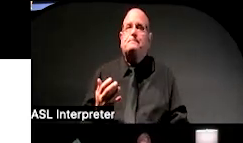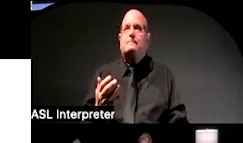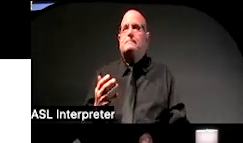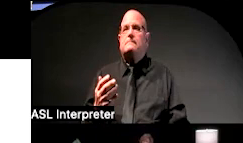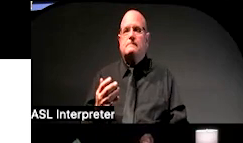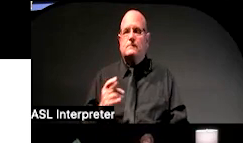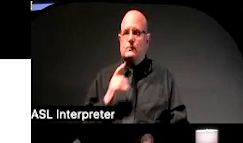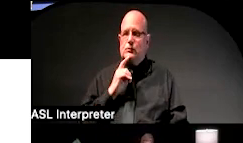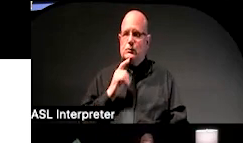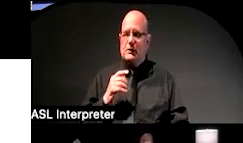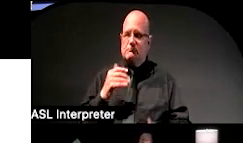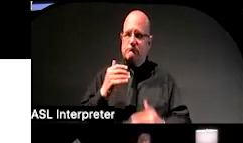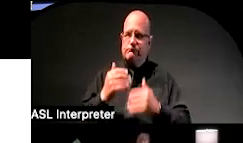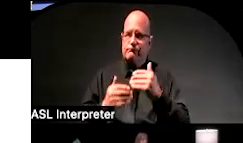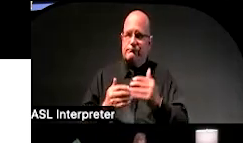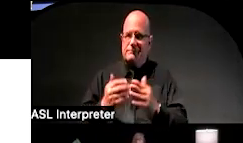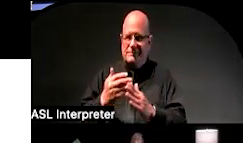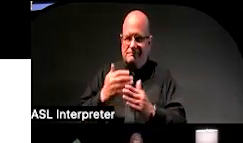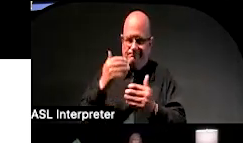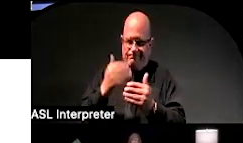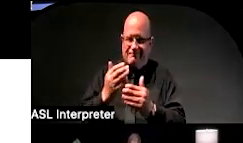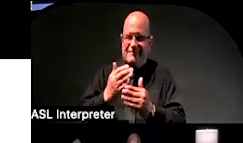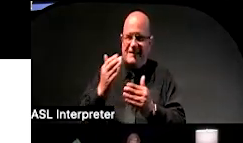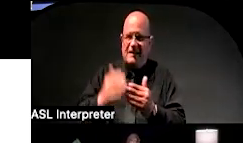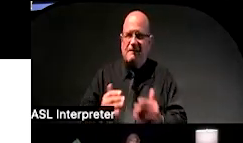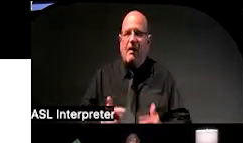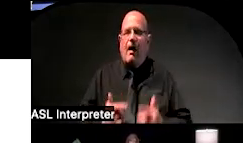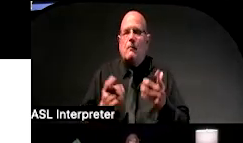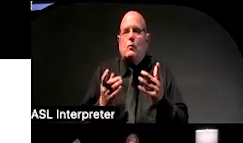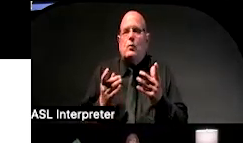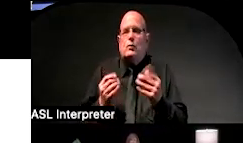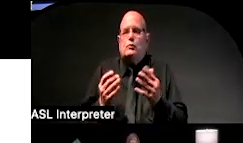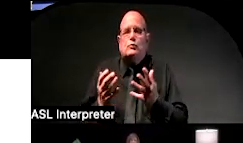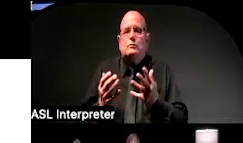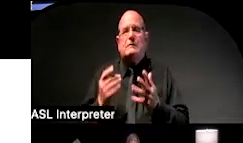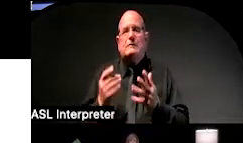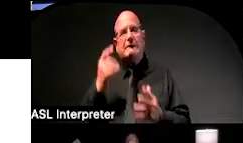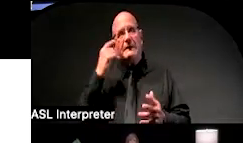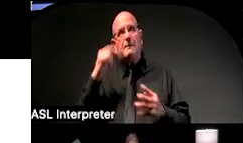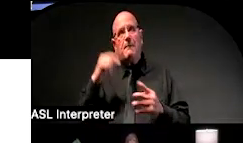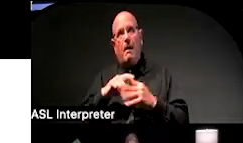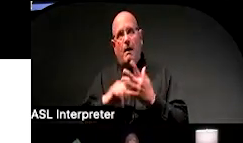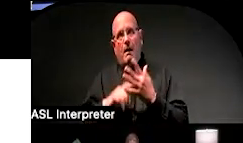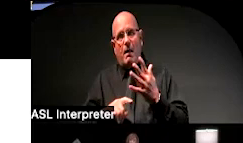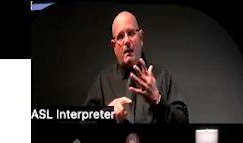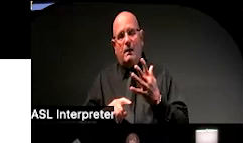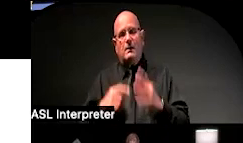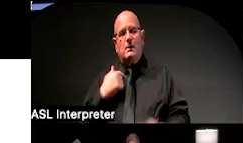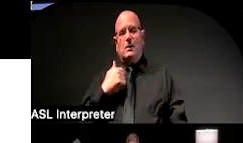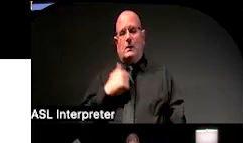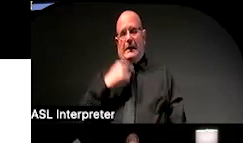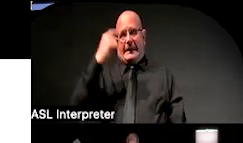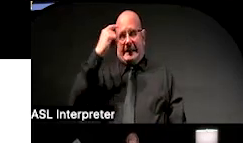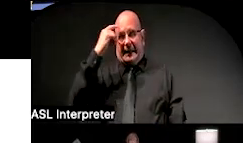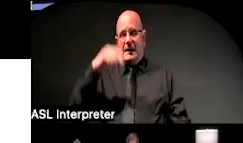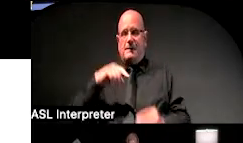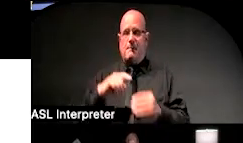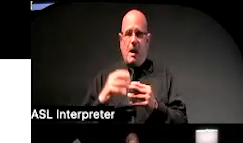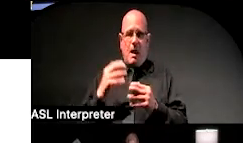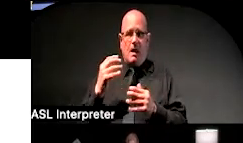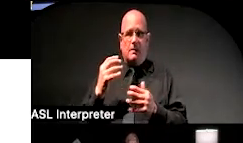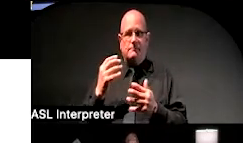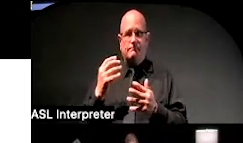the journey. And what do we need to consider as we are thinking about